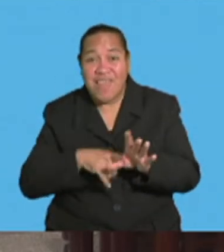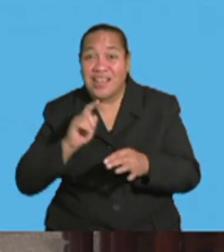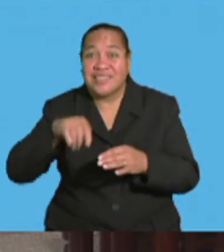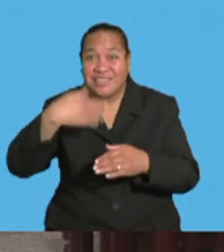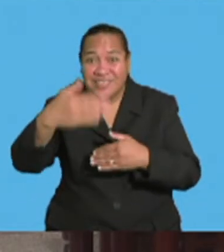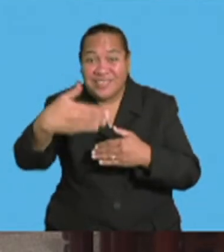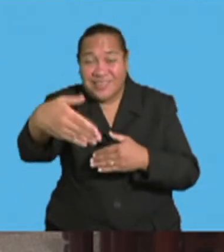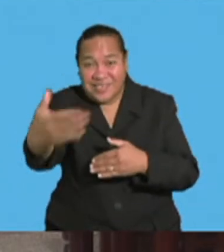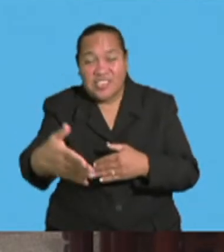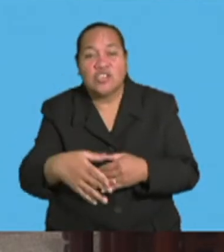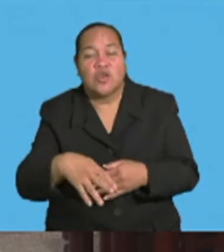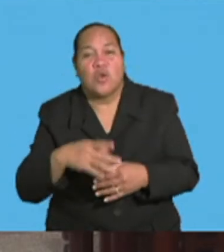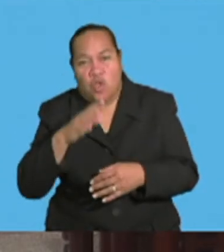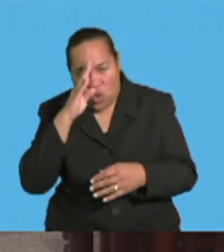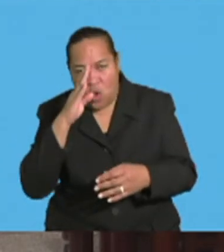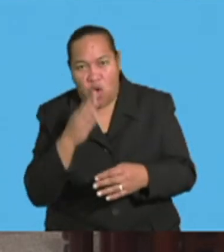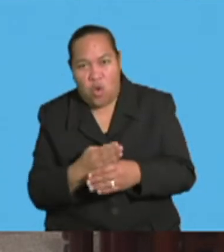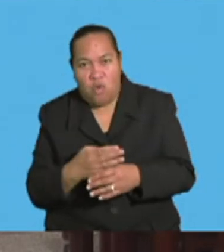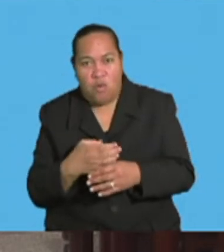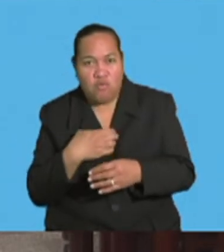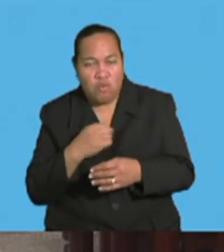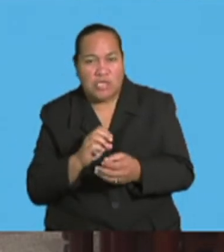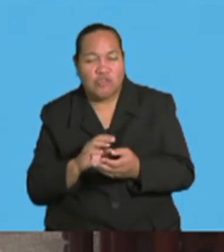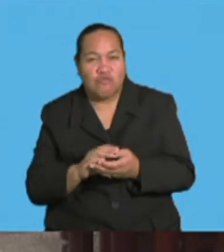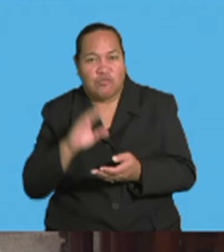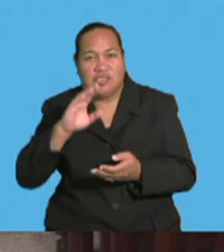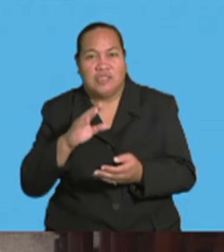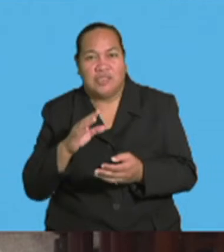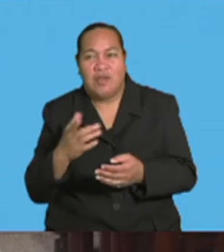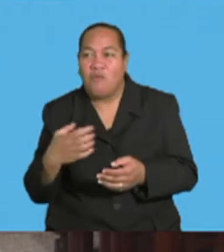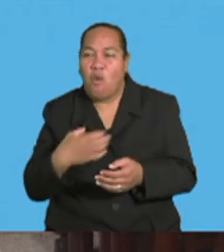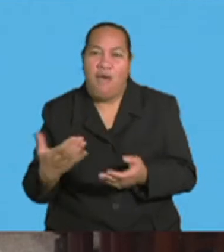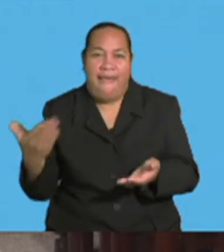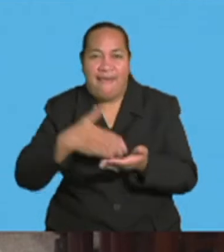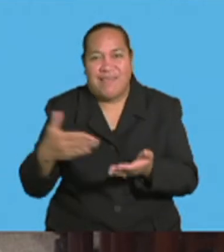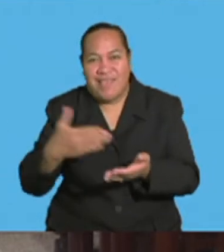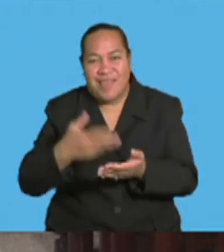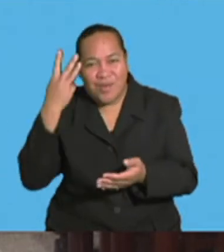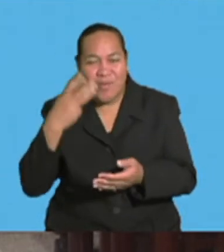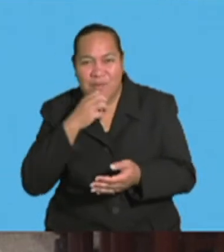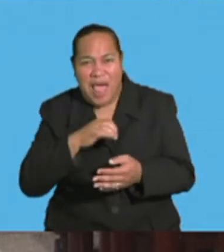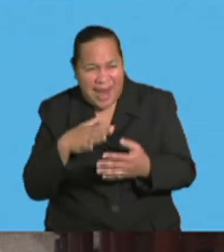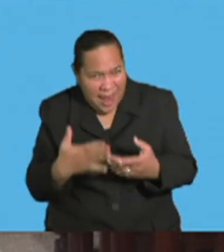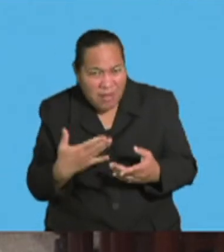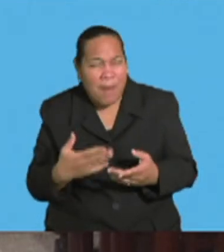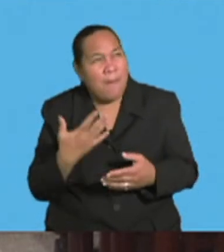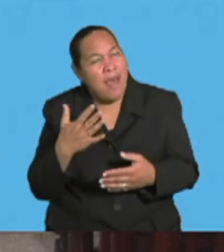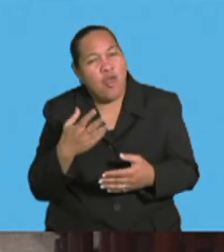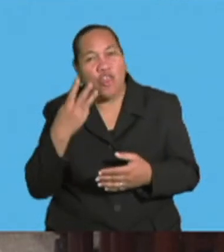to almost double the number of policemen and women in the country. Currently, we have about